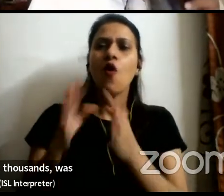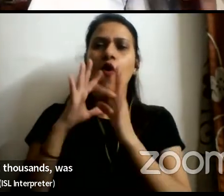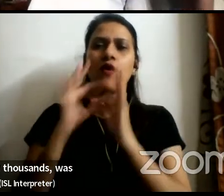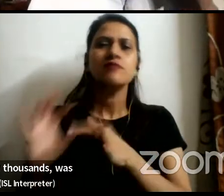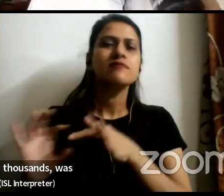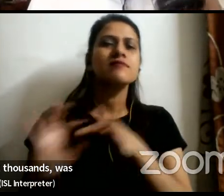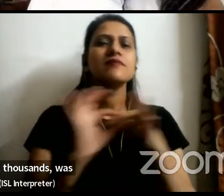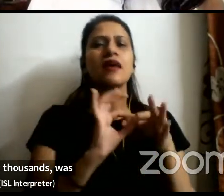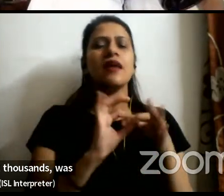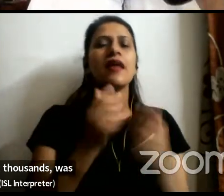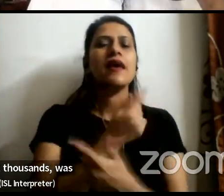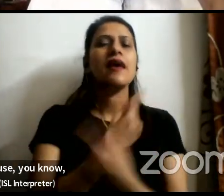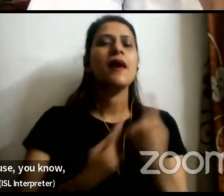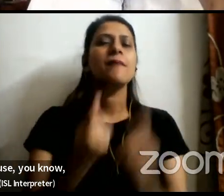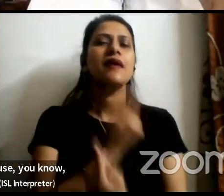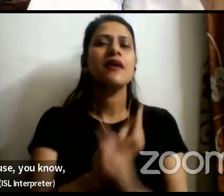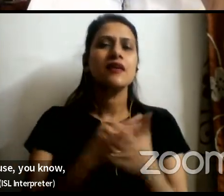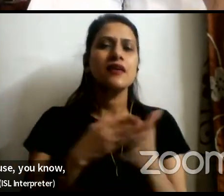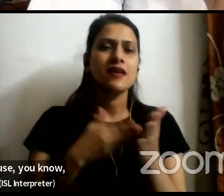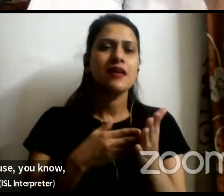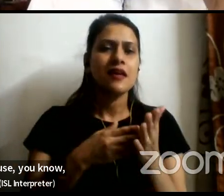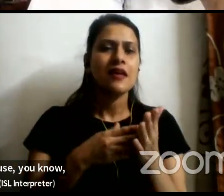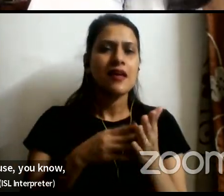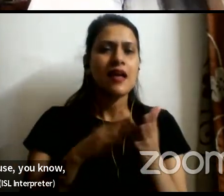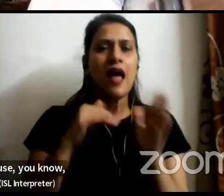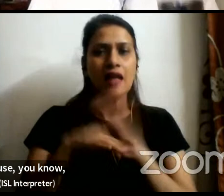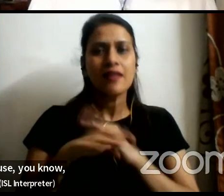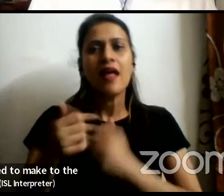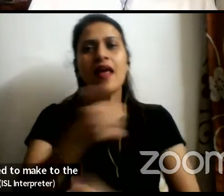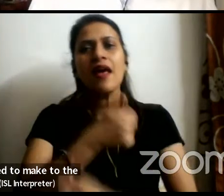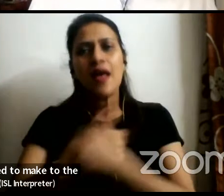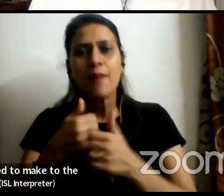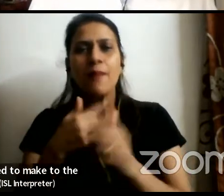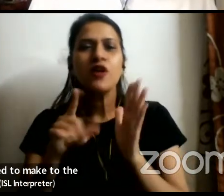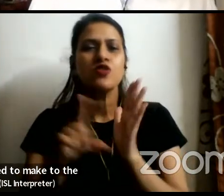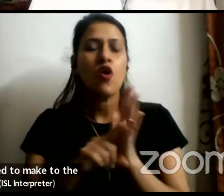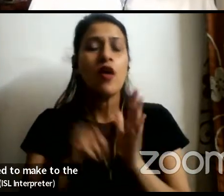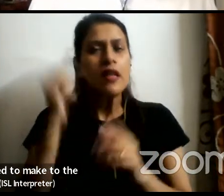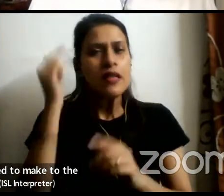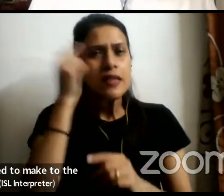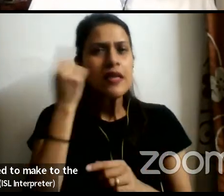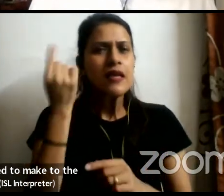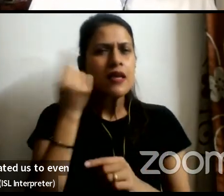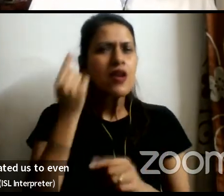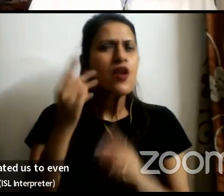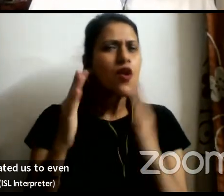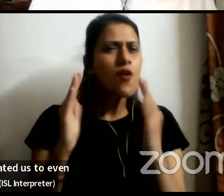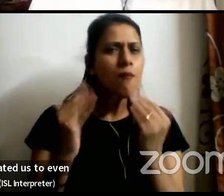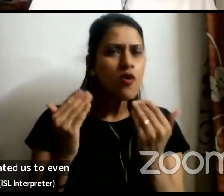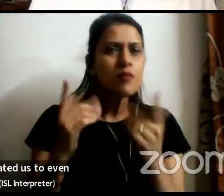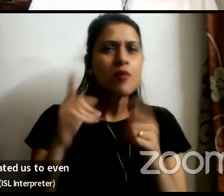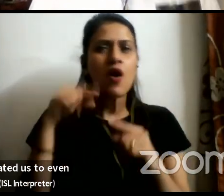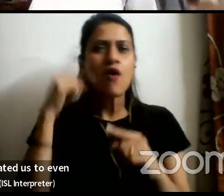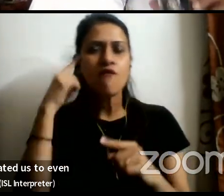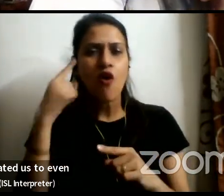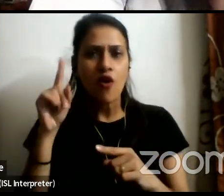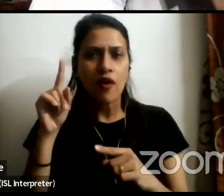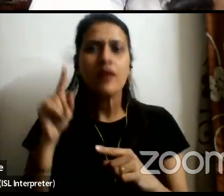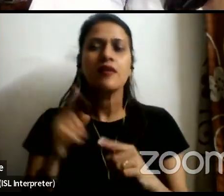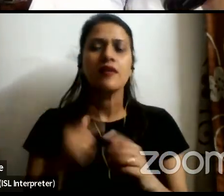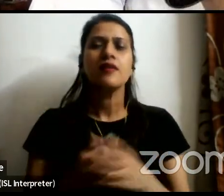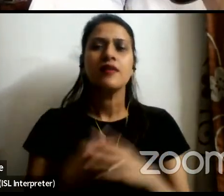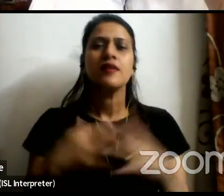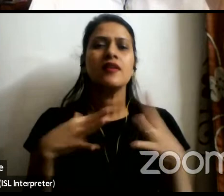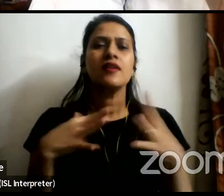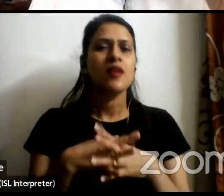wanted to make to the world, perhaps, and that's what motivated us to even start thinking about the possibility of an antitrust regime in India.